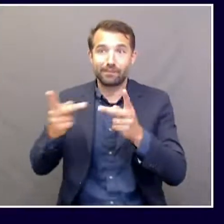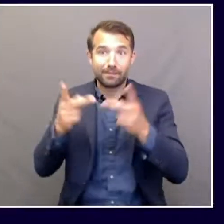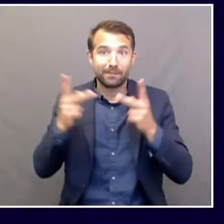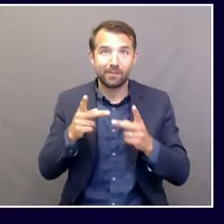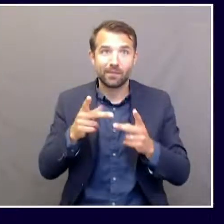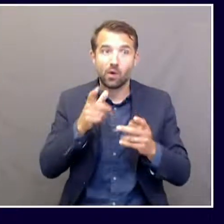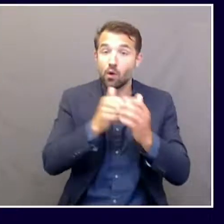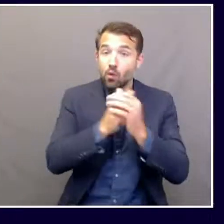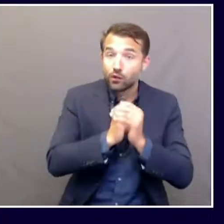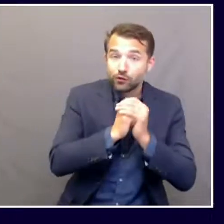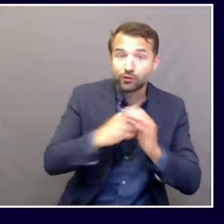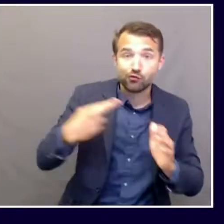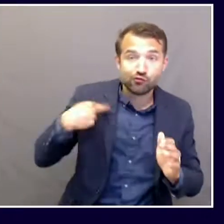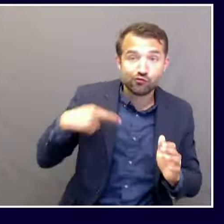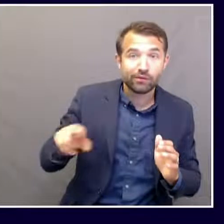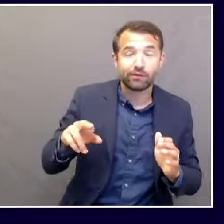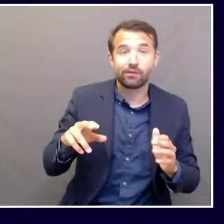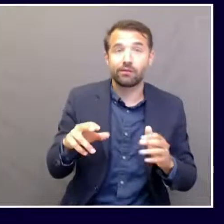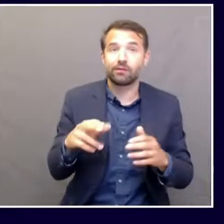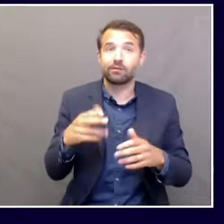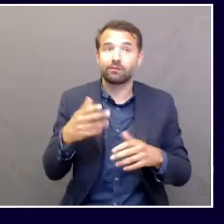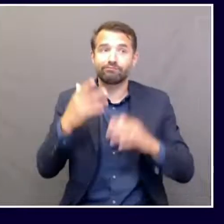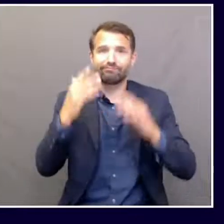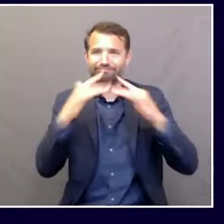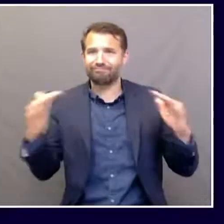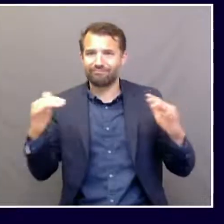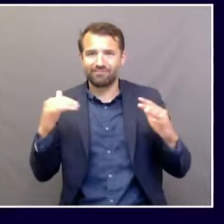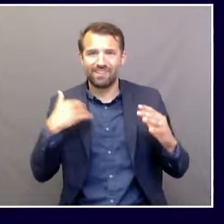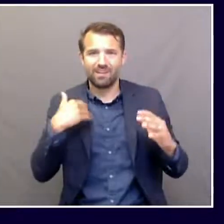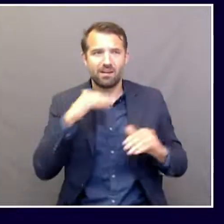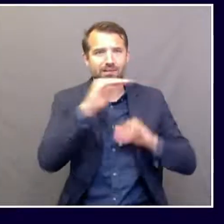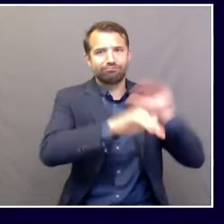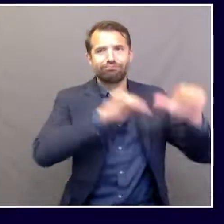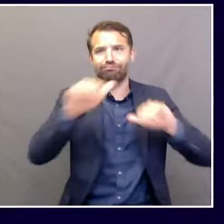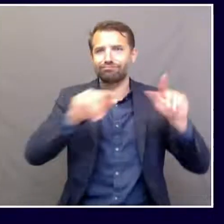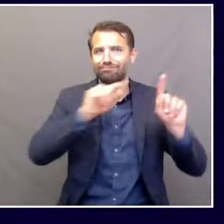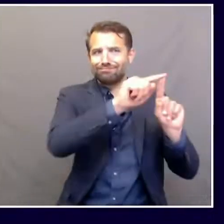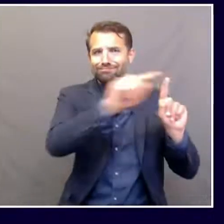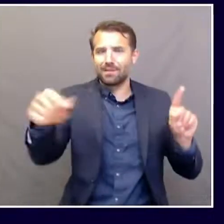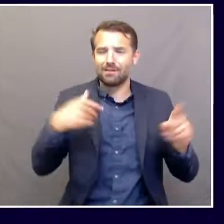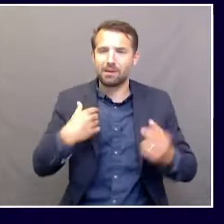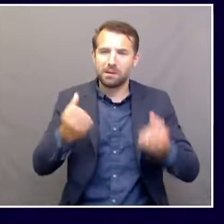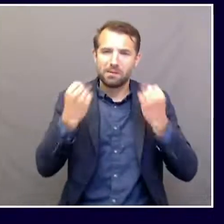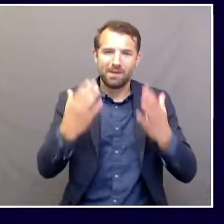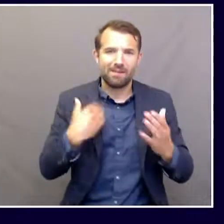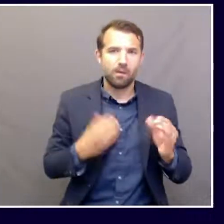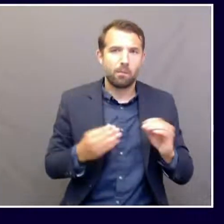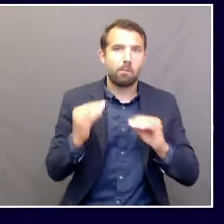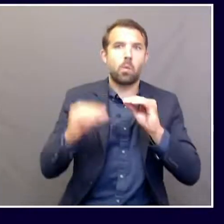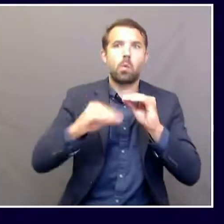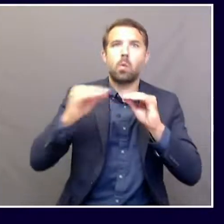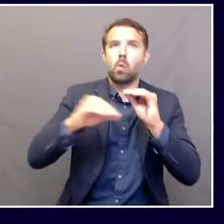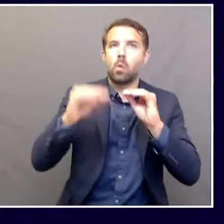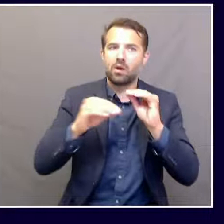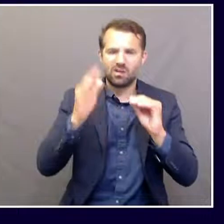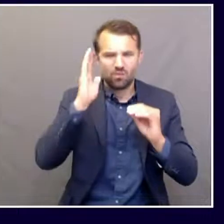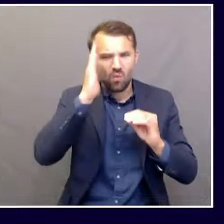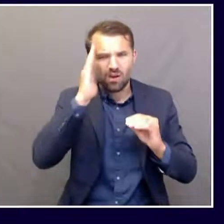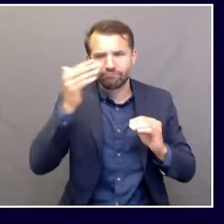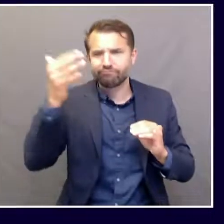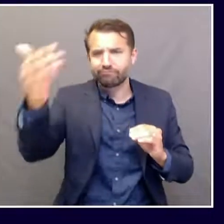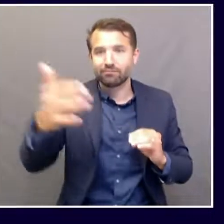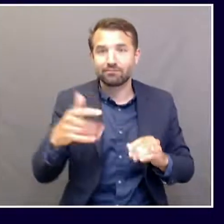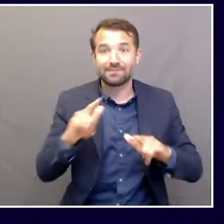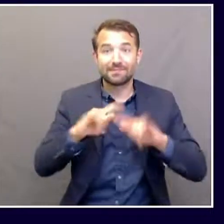lines to get some of our hard to reach populations. So we will continue that effort. We also are looking hard at what works in other states in terms of